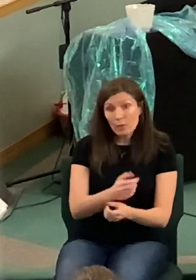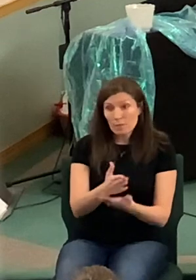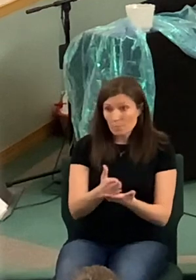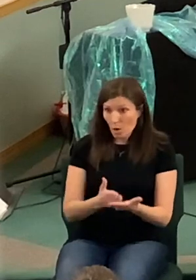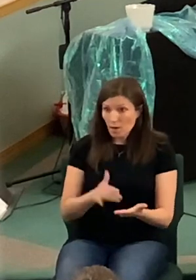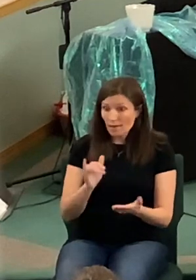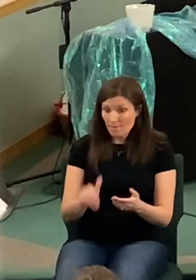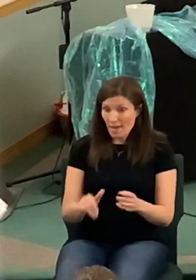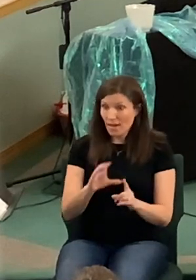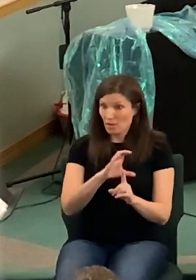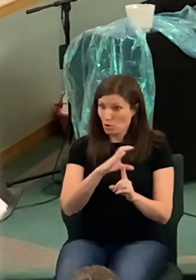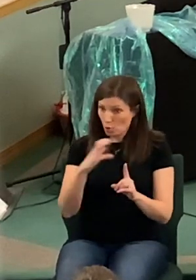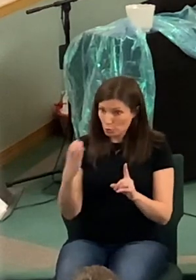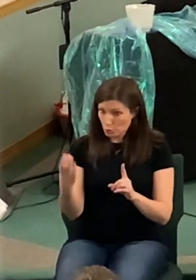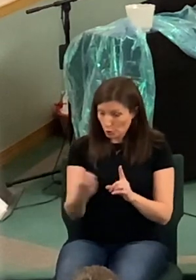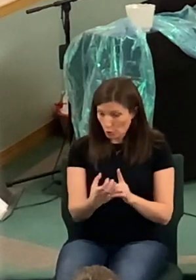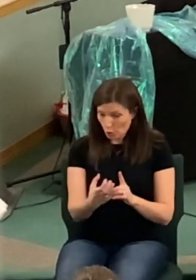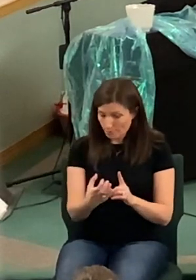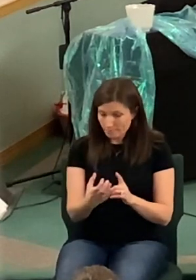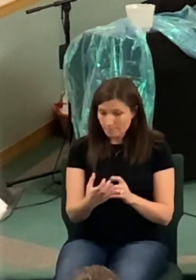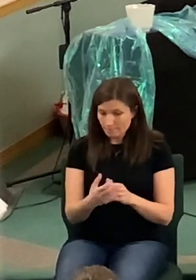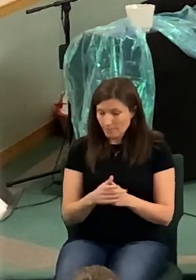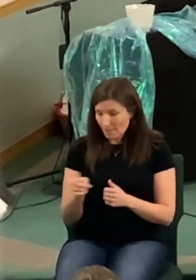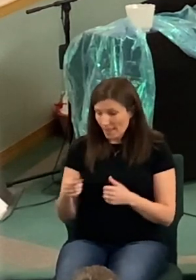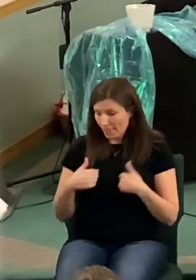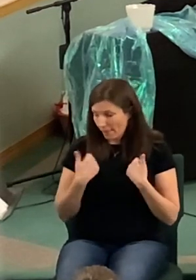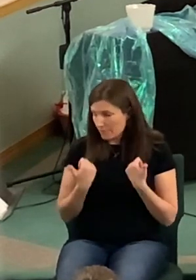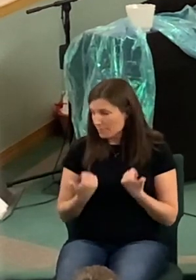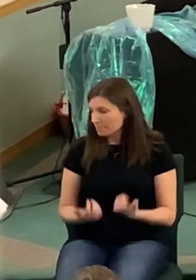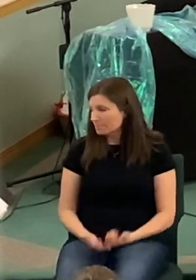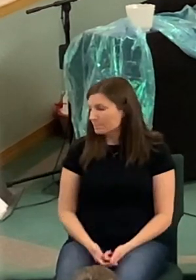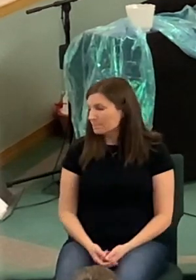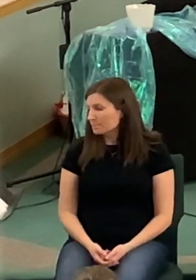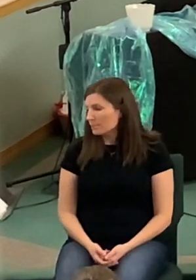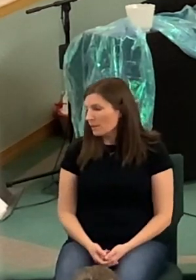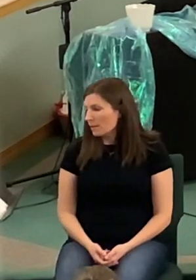of that larger culture in which they lived.